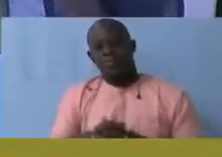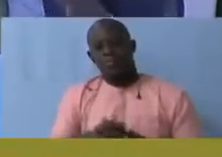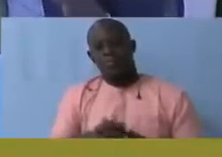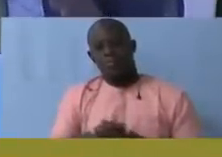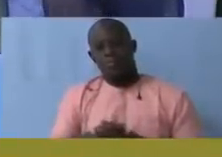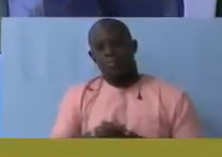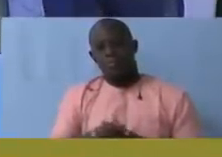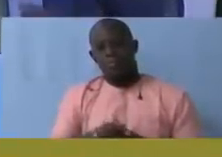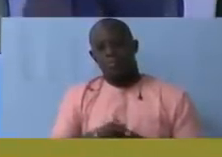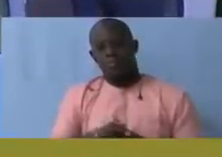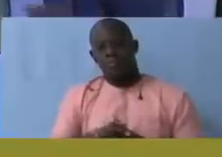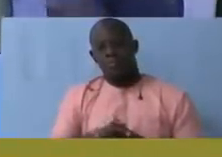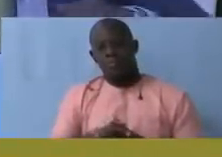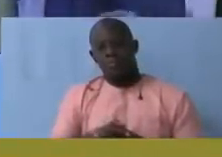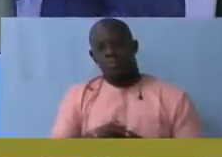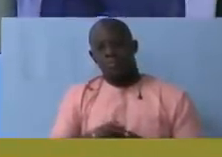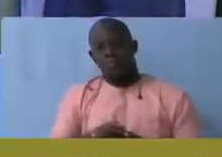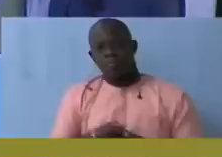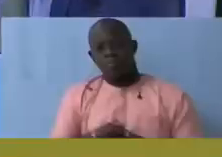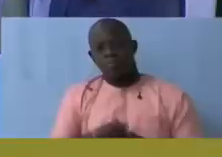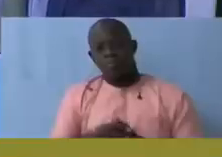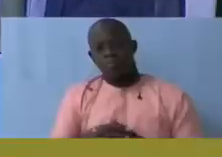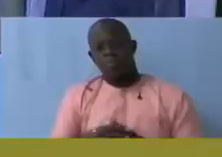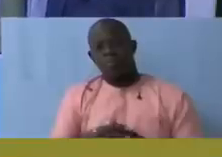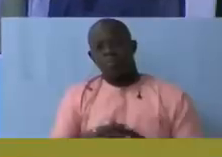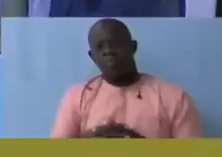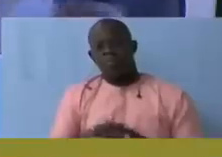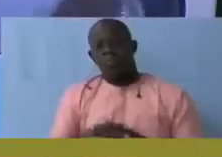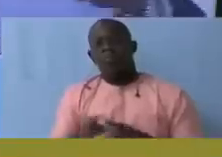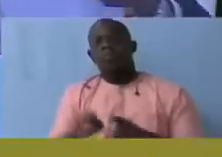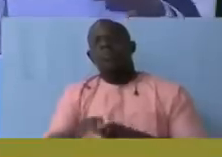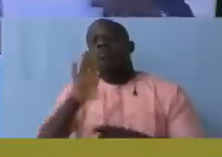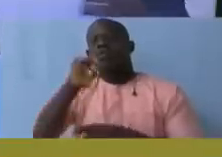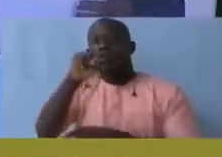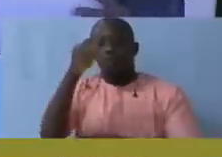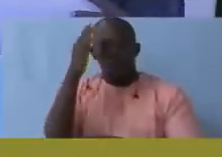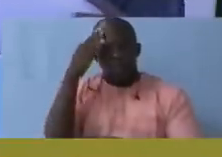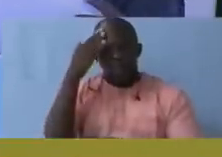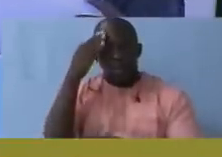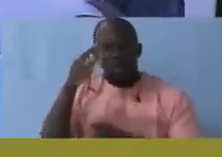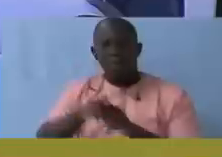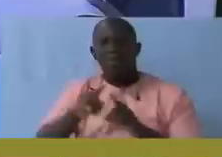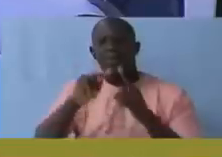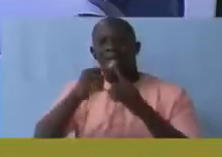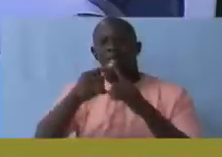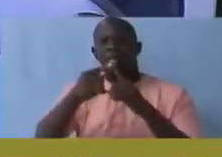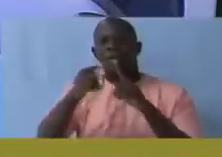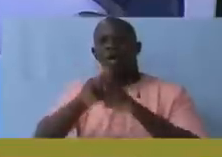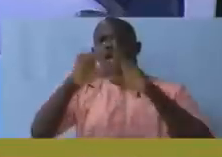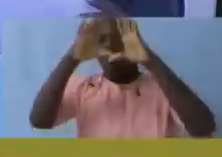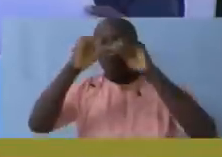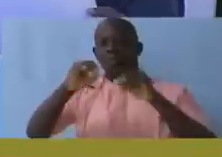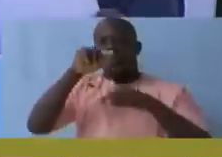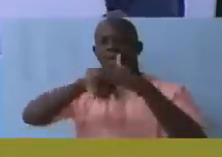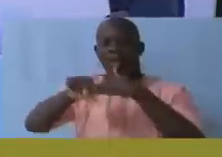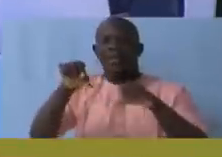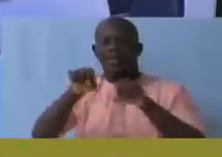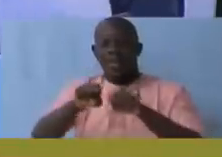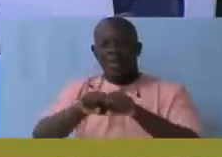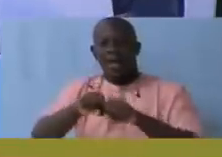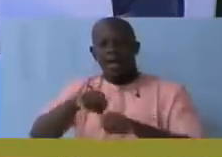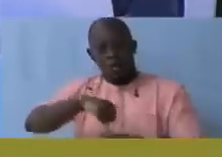This, in fact, do you realize that the laboratory in Senegal, they